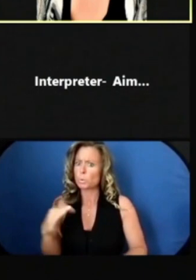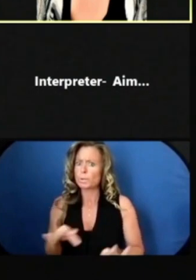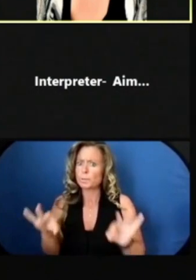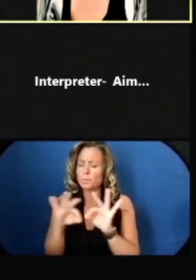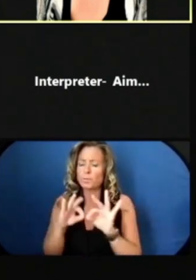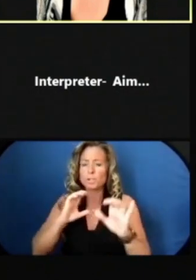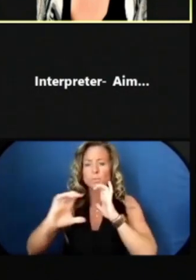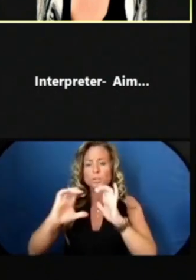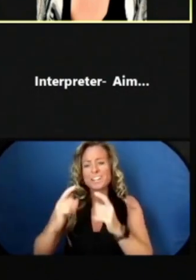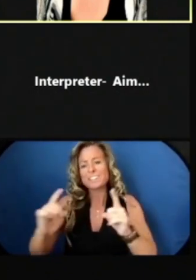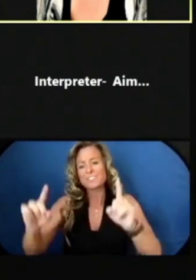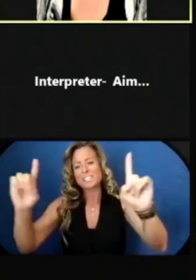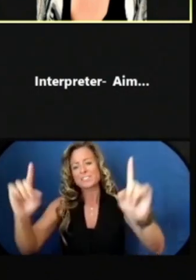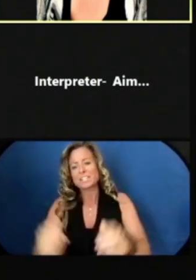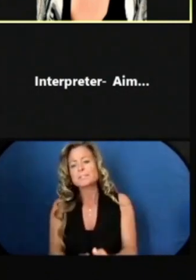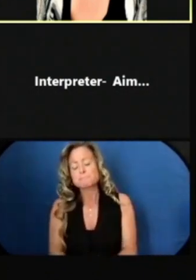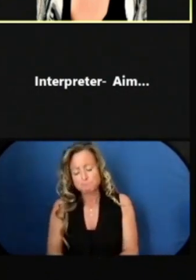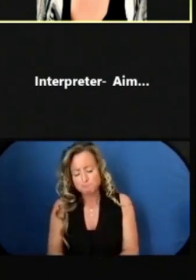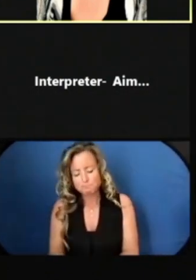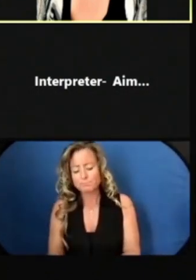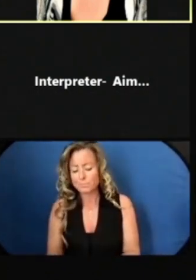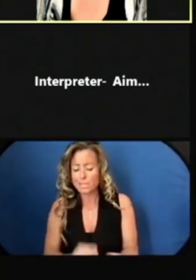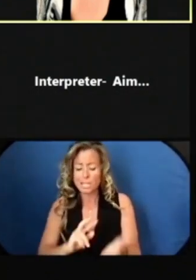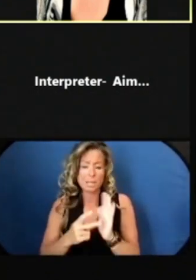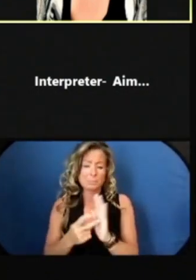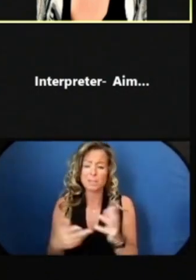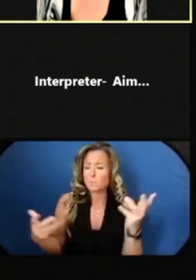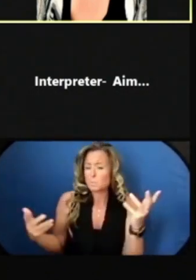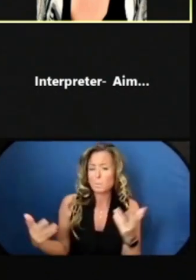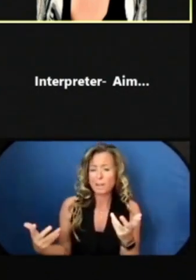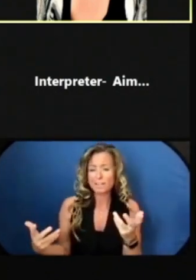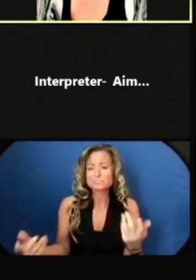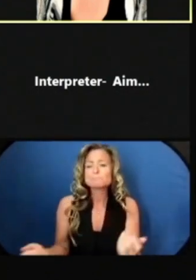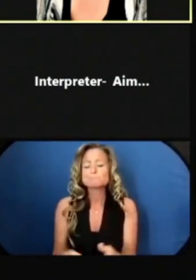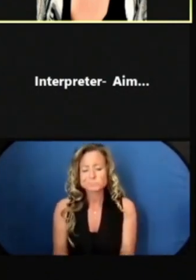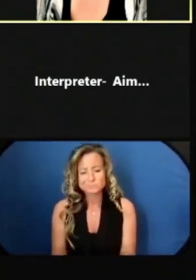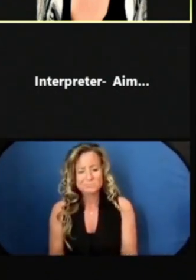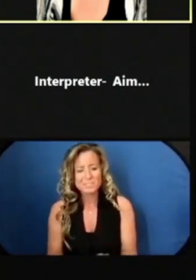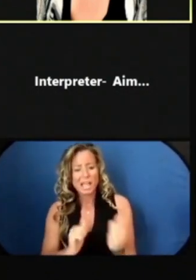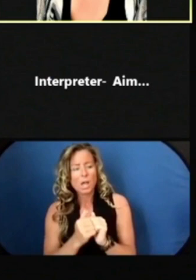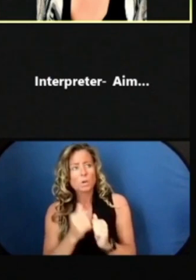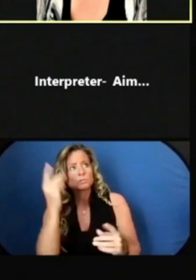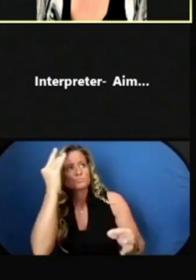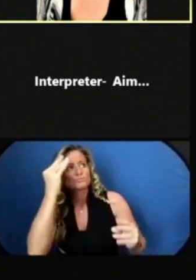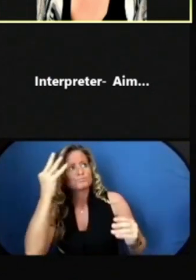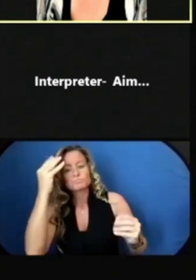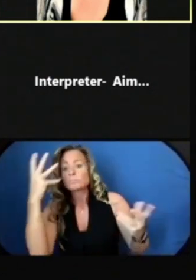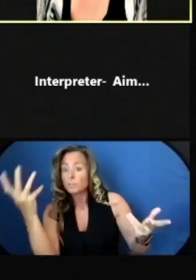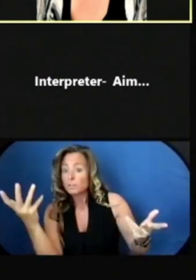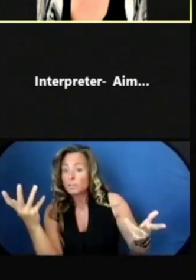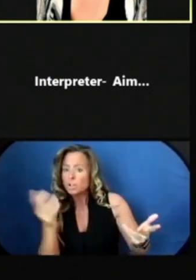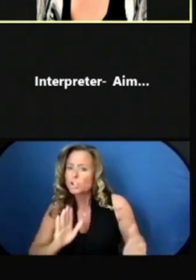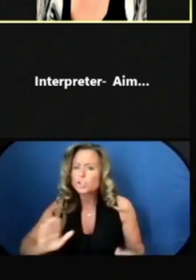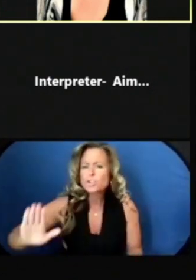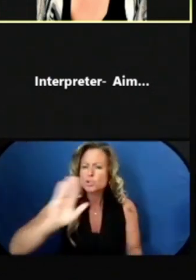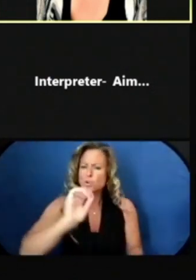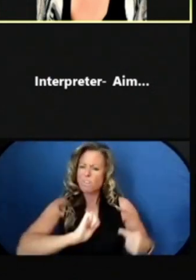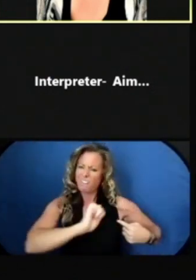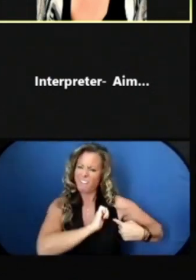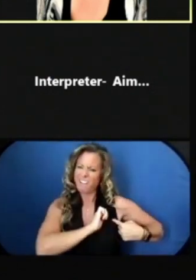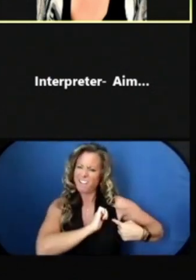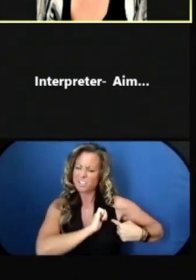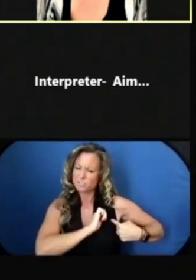more effectively. And what do I mean by that? So one way to think about it is, what are your